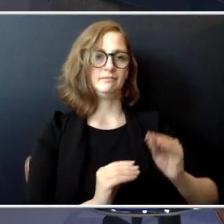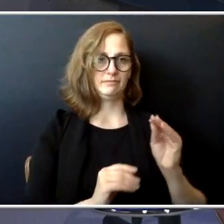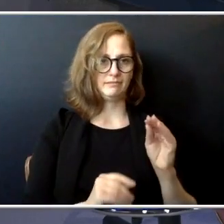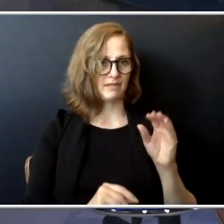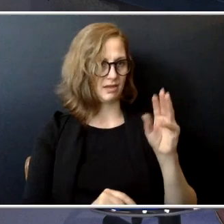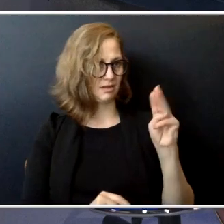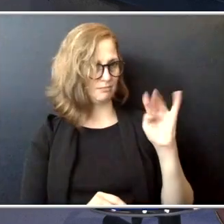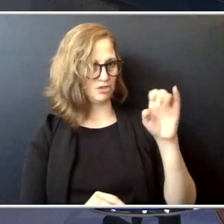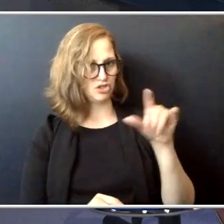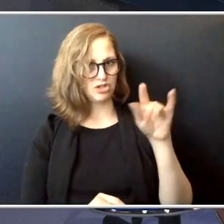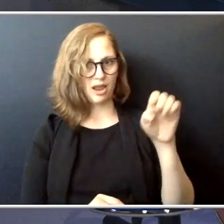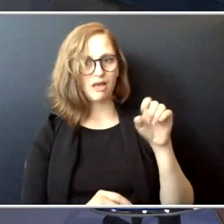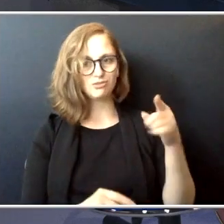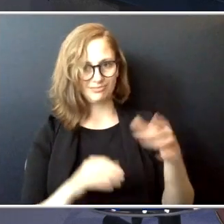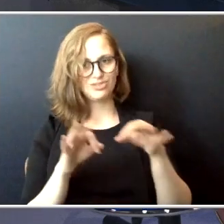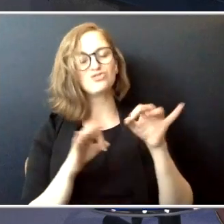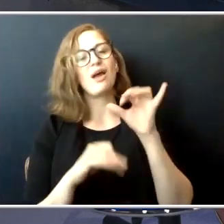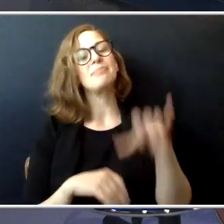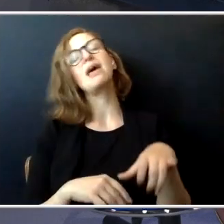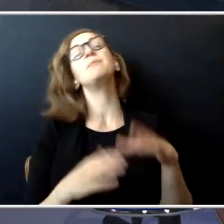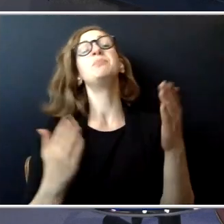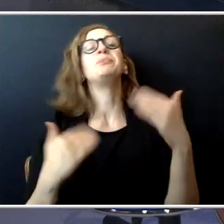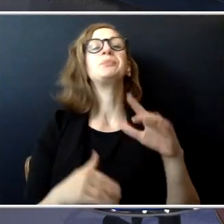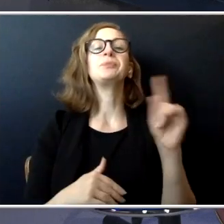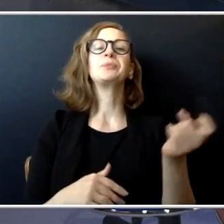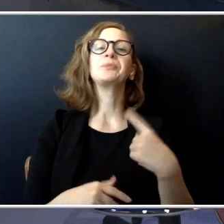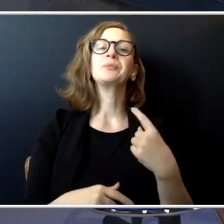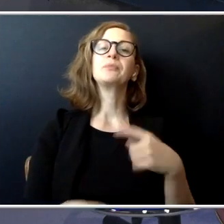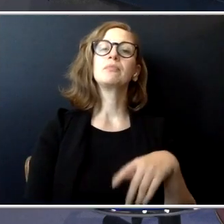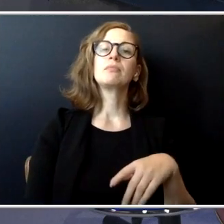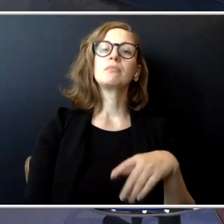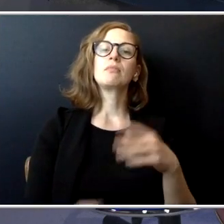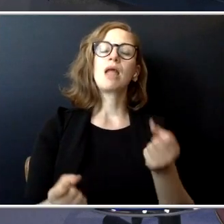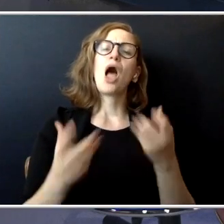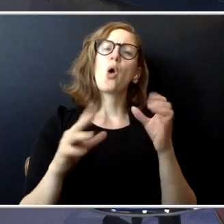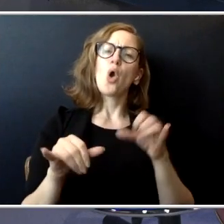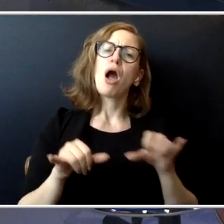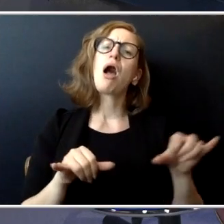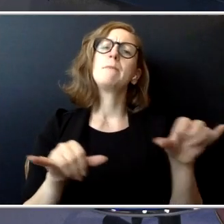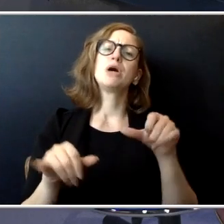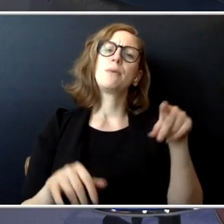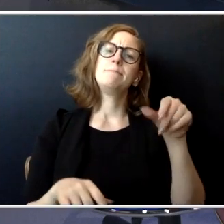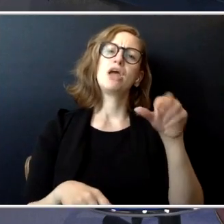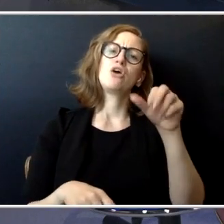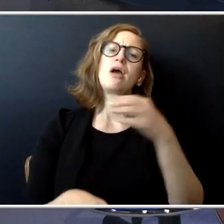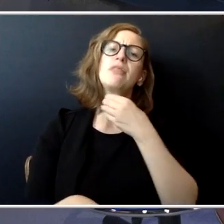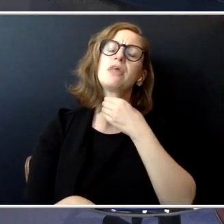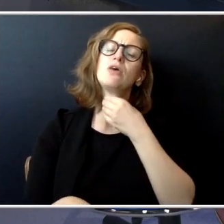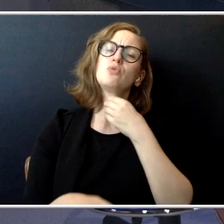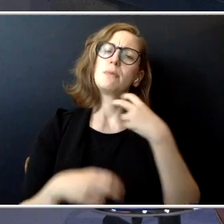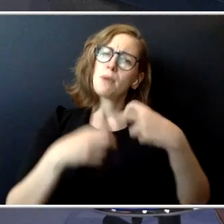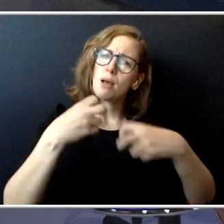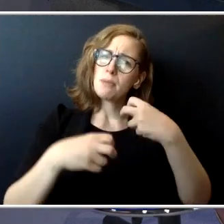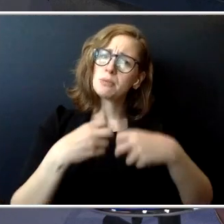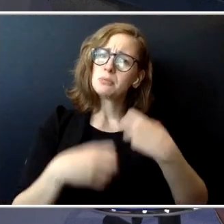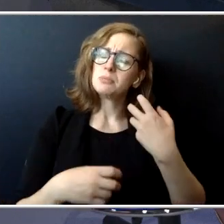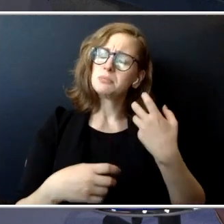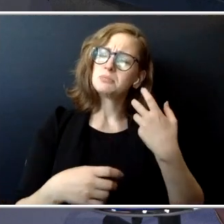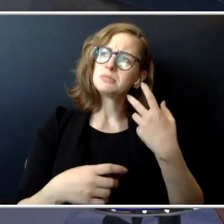beginning. Mm-hmm. Marcia asks, how common are parathyroid issues, significant enough to require treatment or